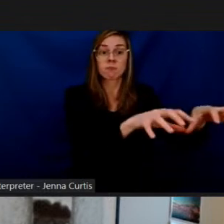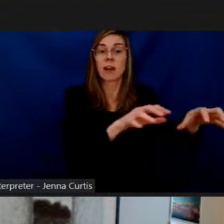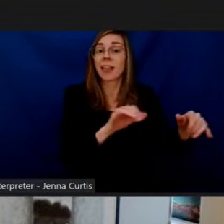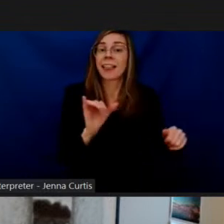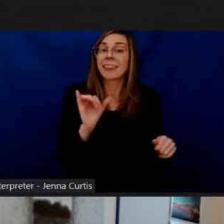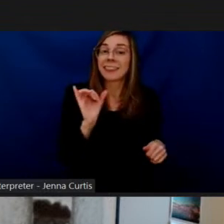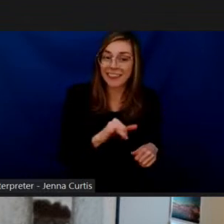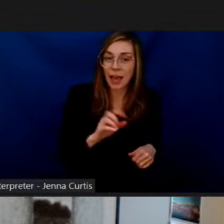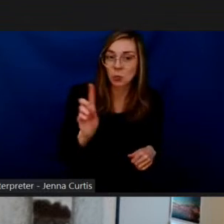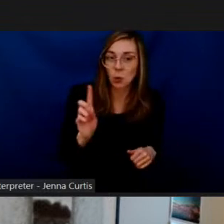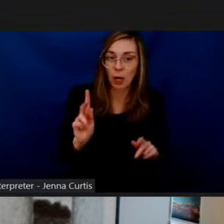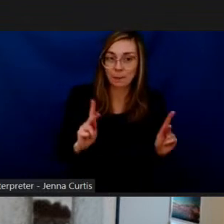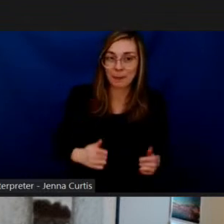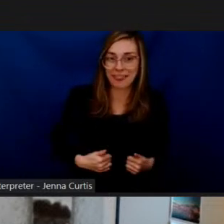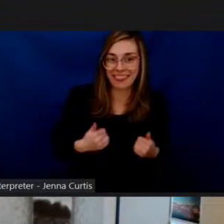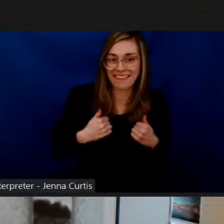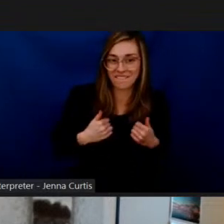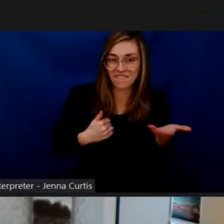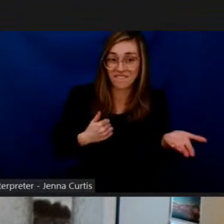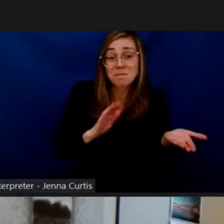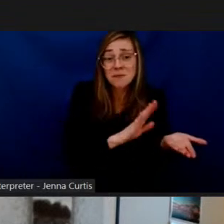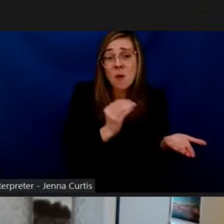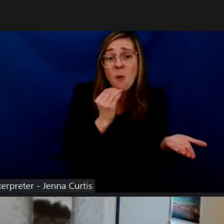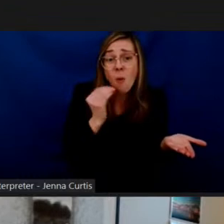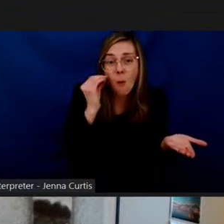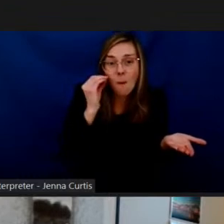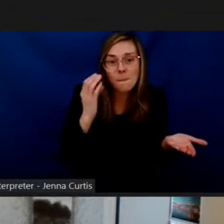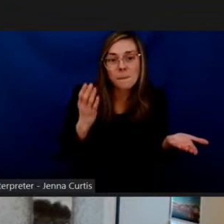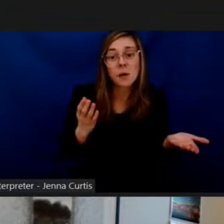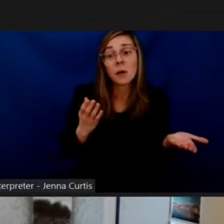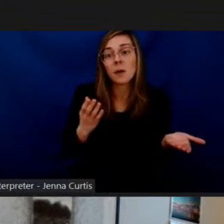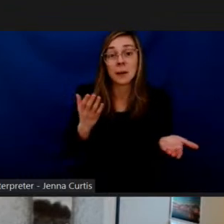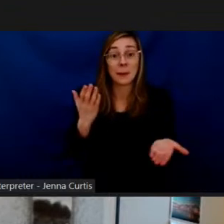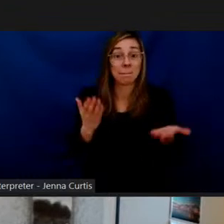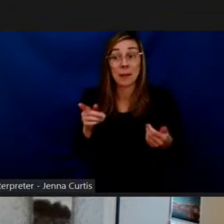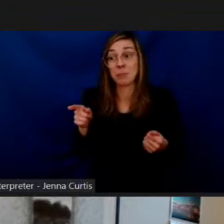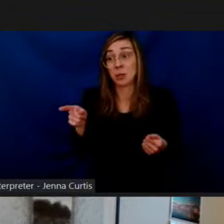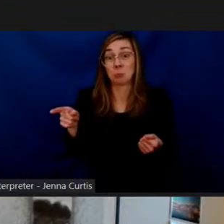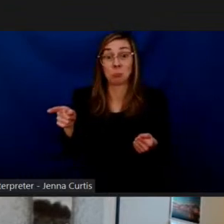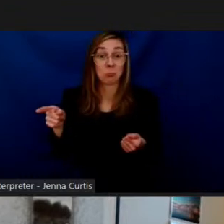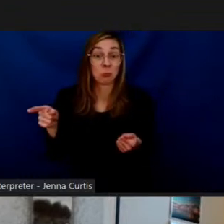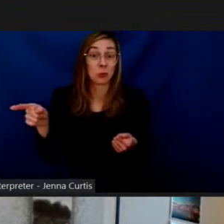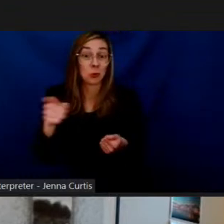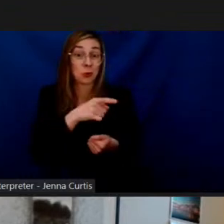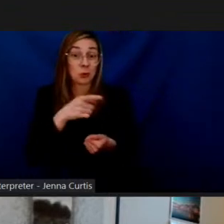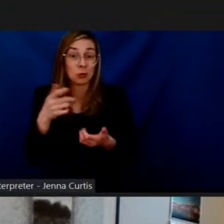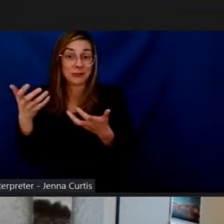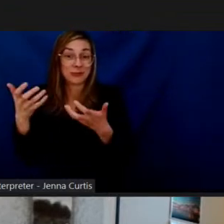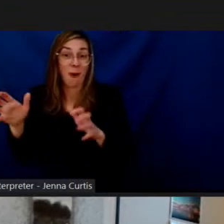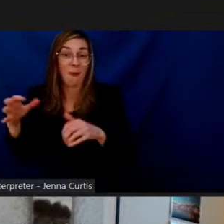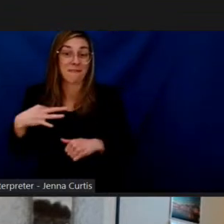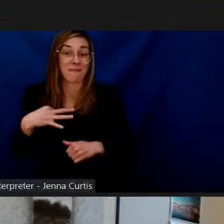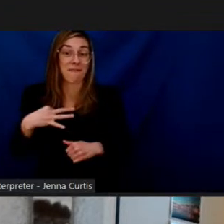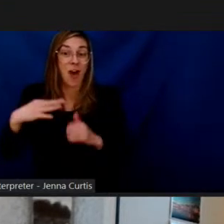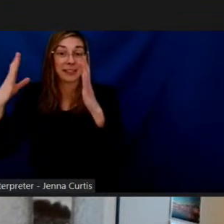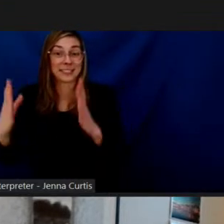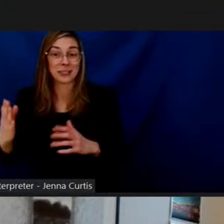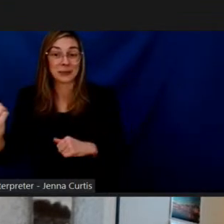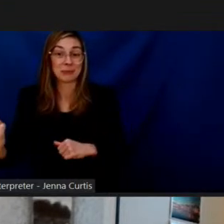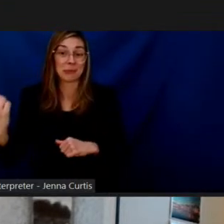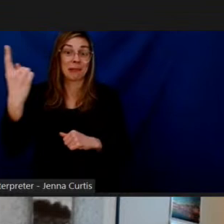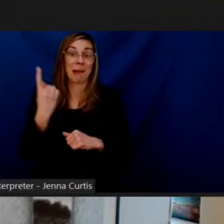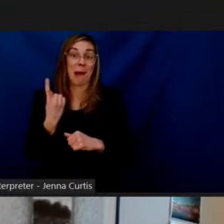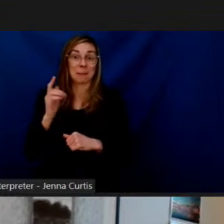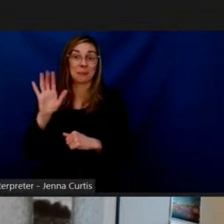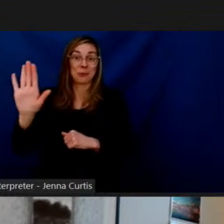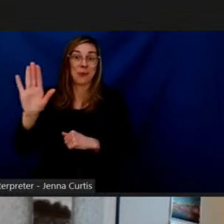as excited about volunteers coming every week to volunteer at your home, these folks probably aren't either.